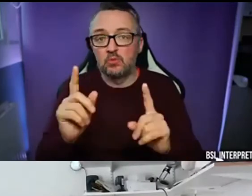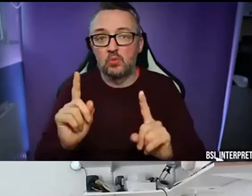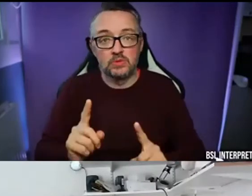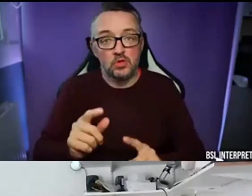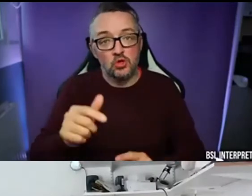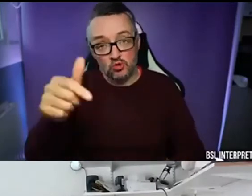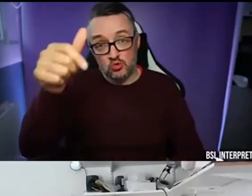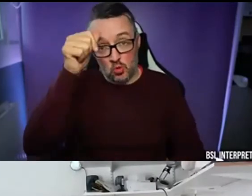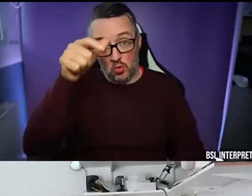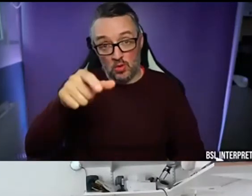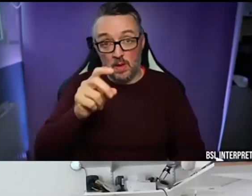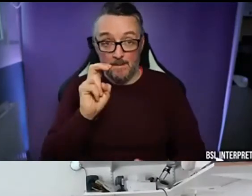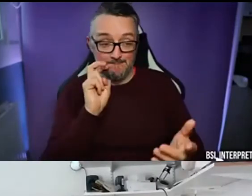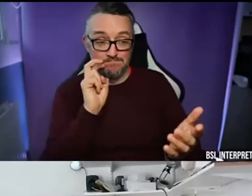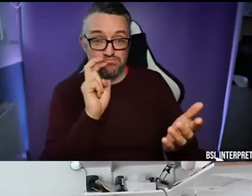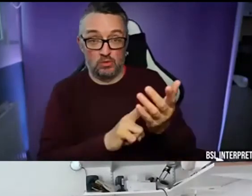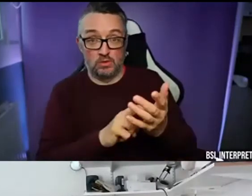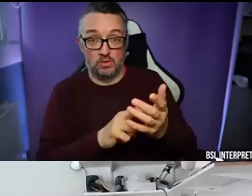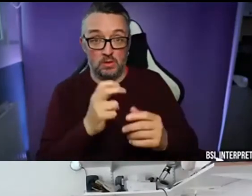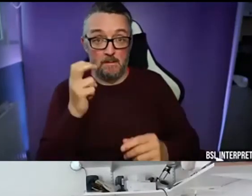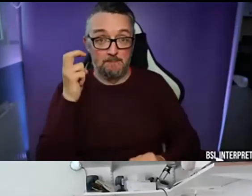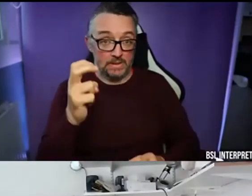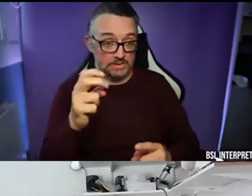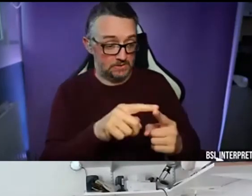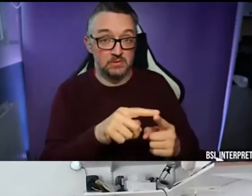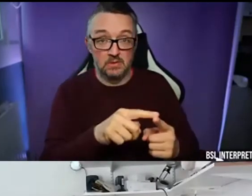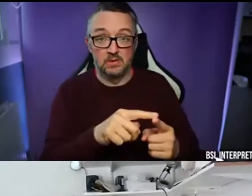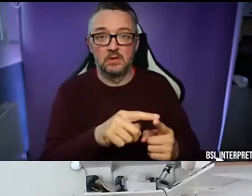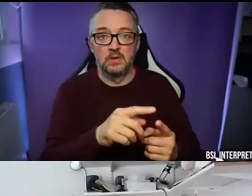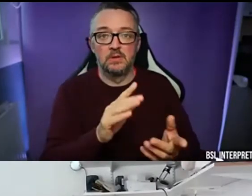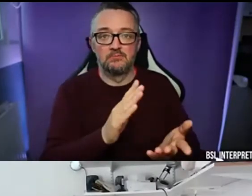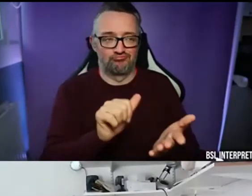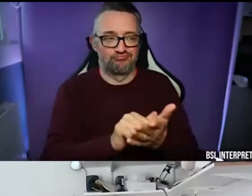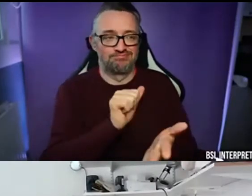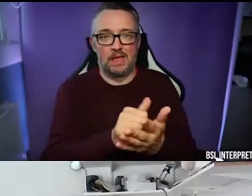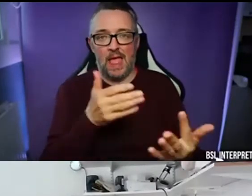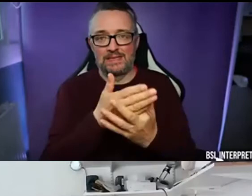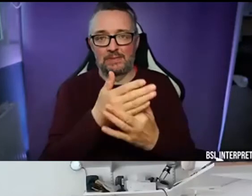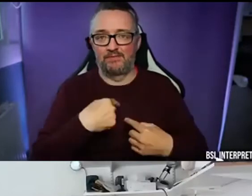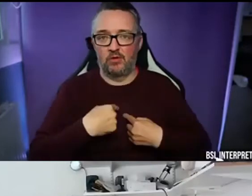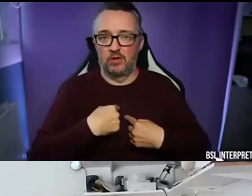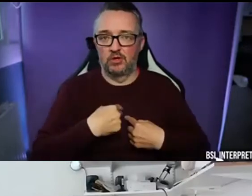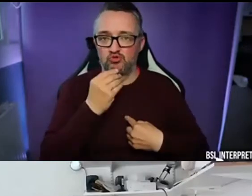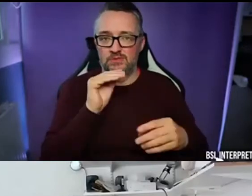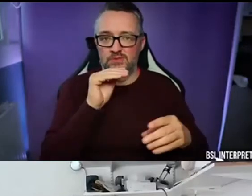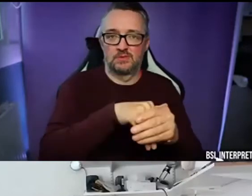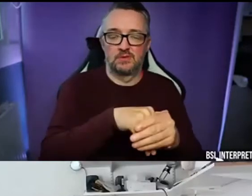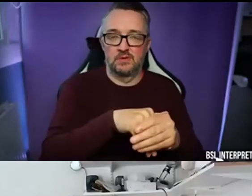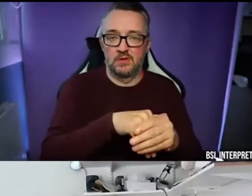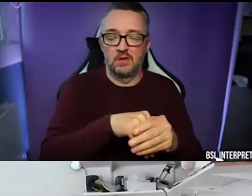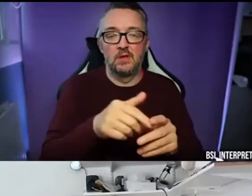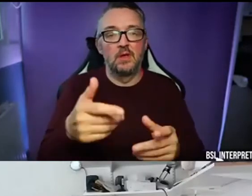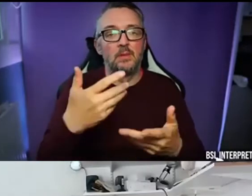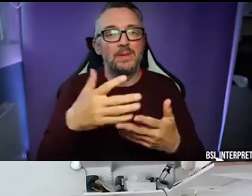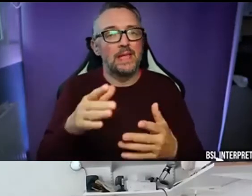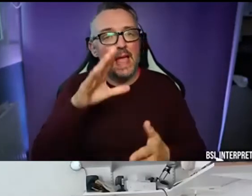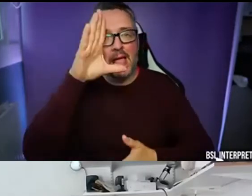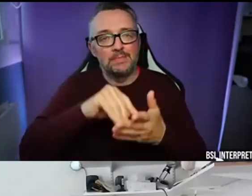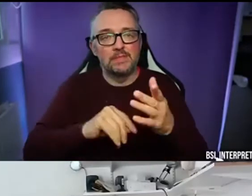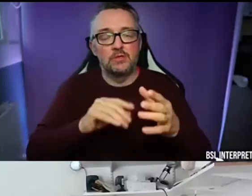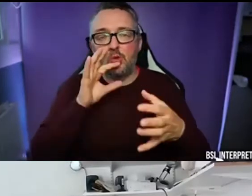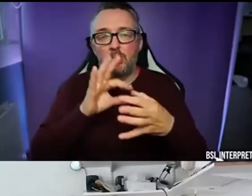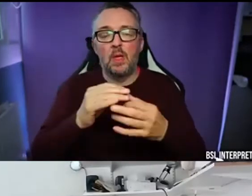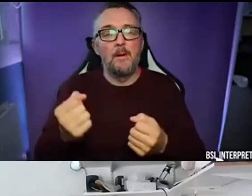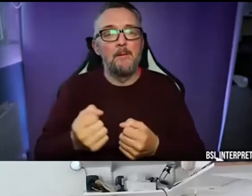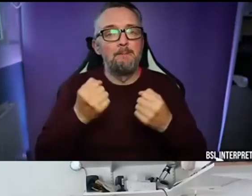a journey, that bus is accessible to you. And the experiences we had were principally around power chair